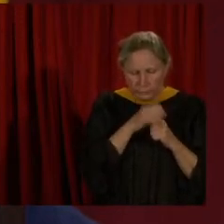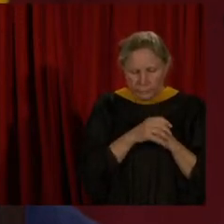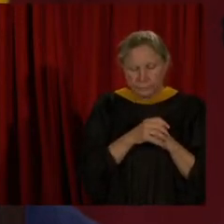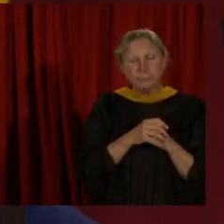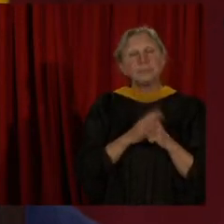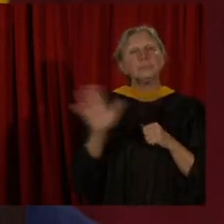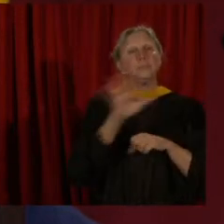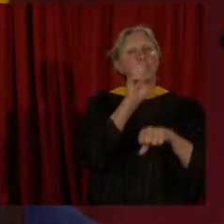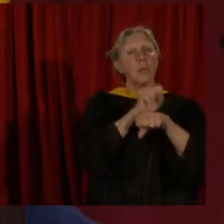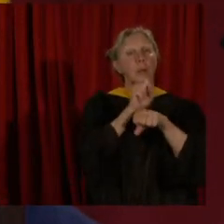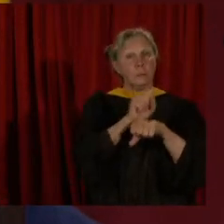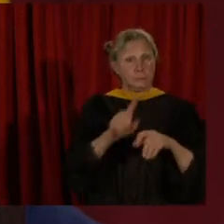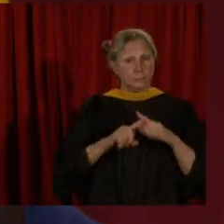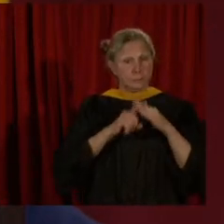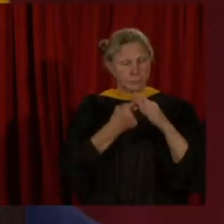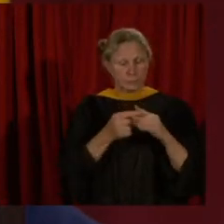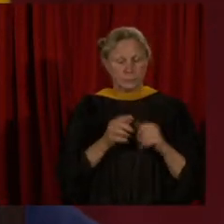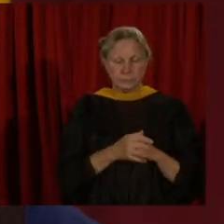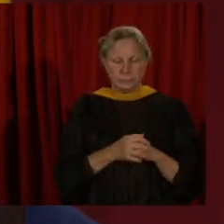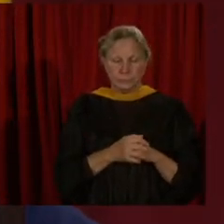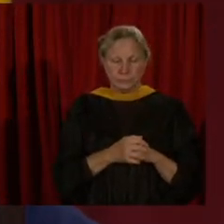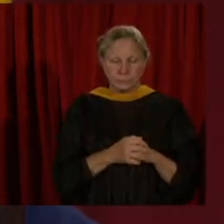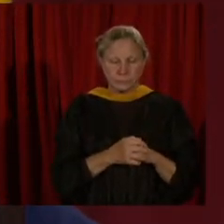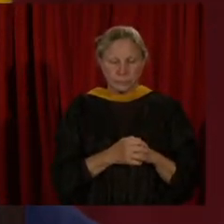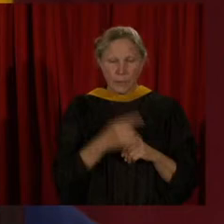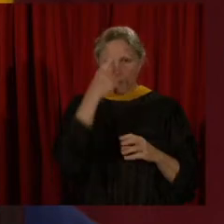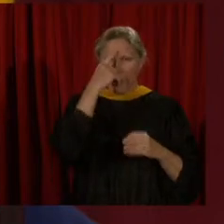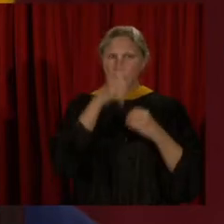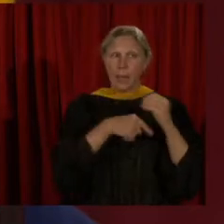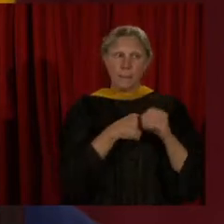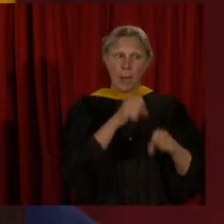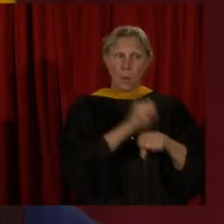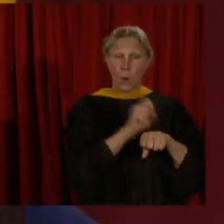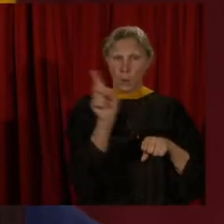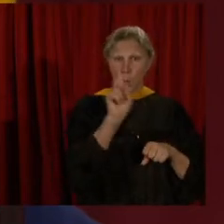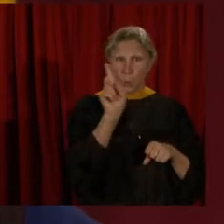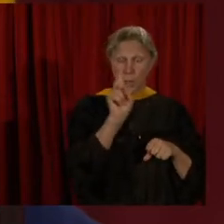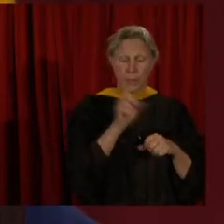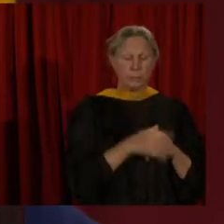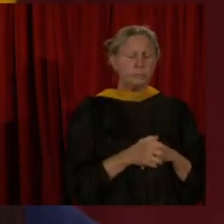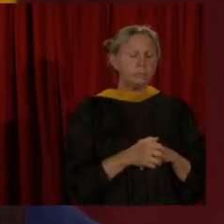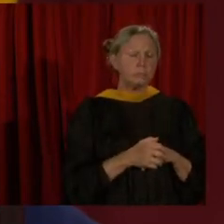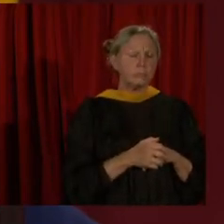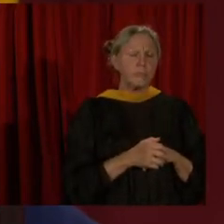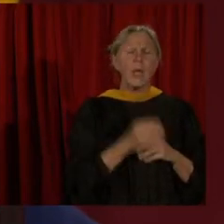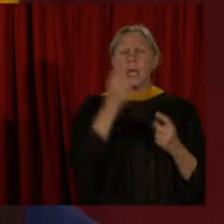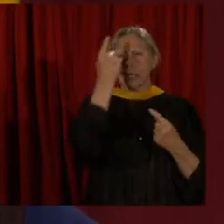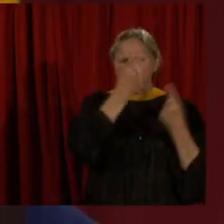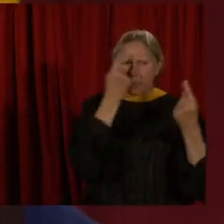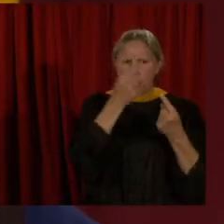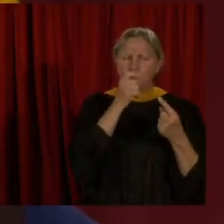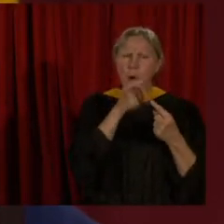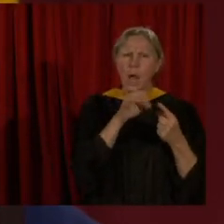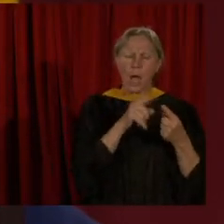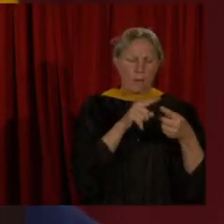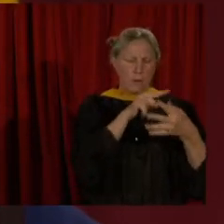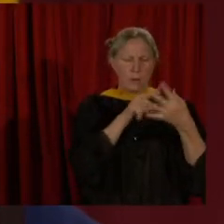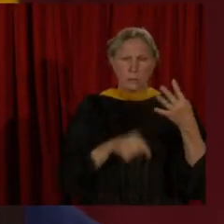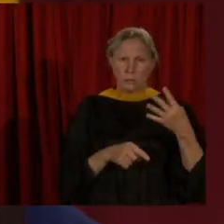careers and you think about the type of place where you want to work, you should consider the importance of core